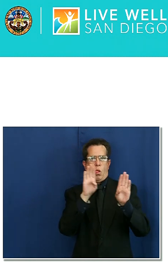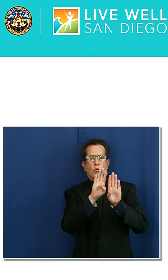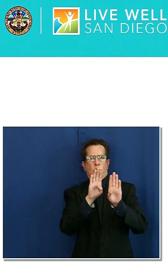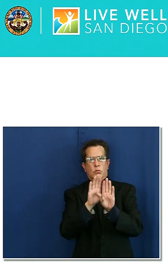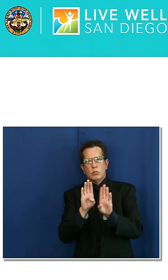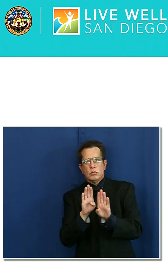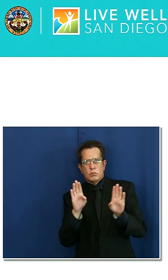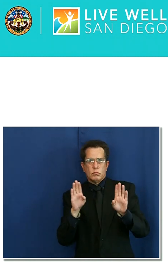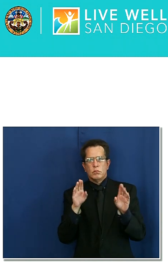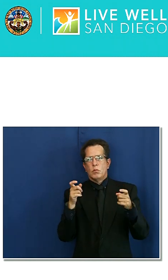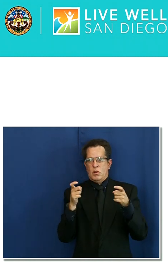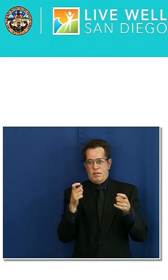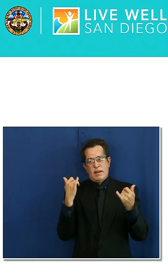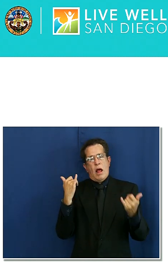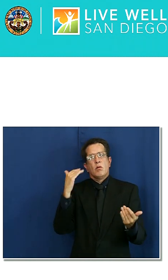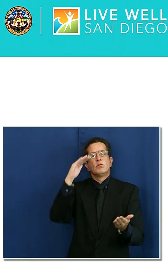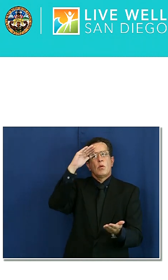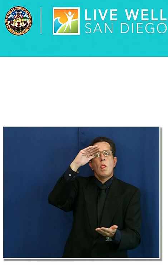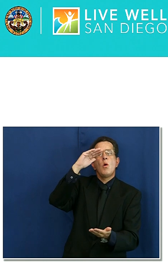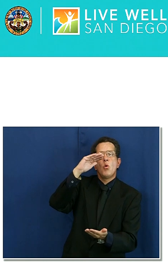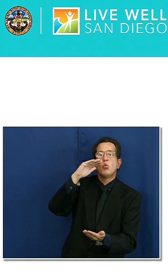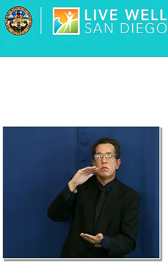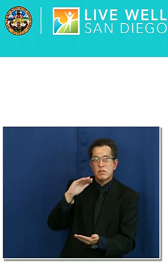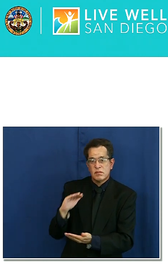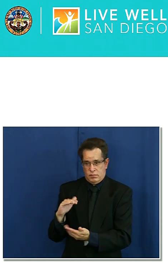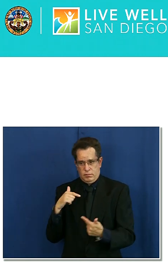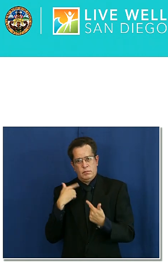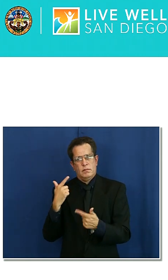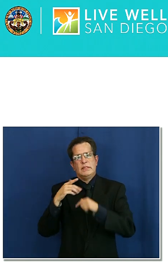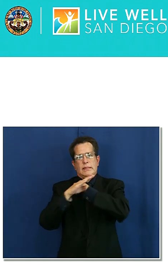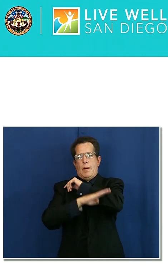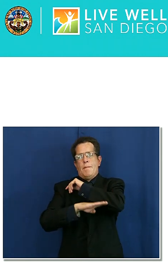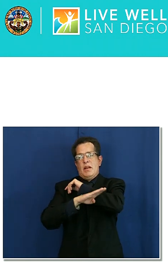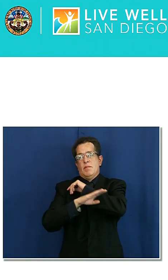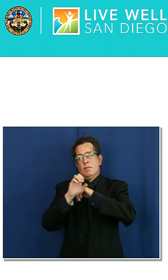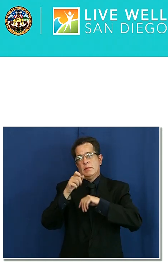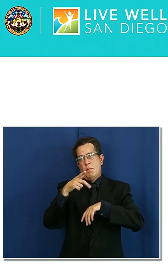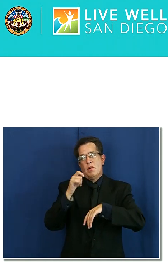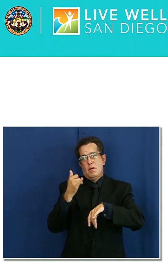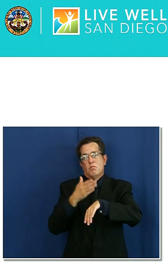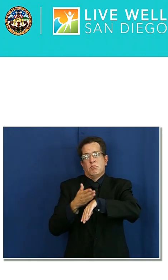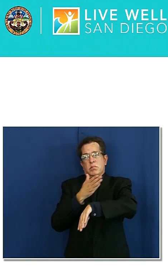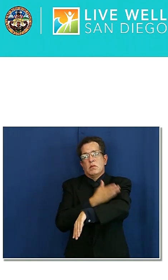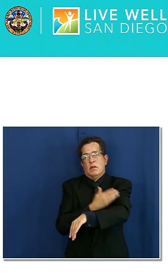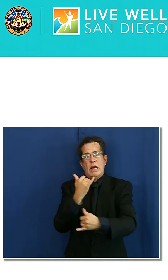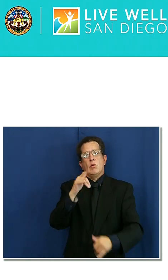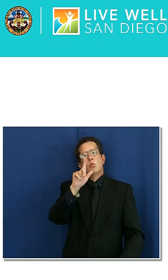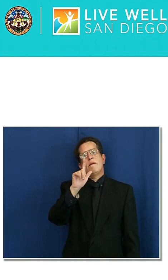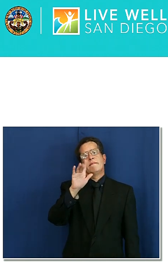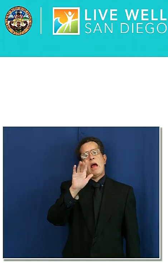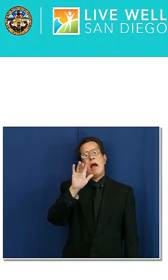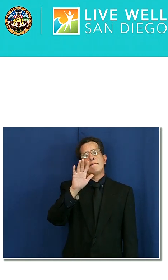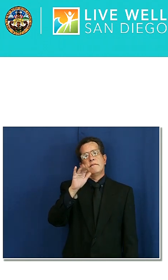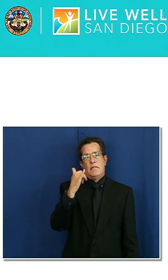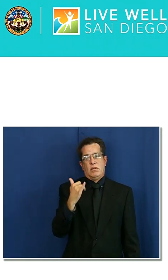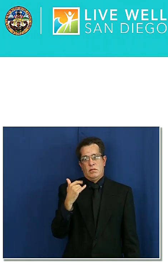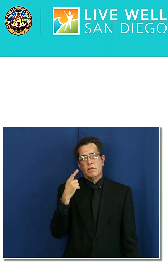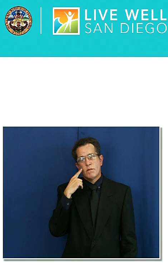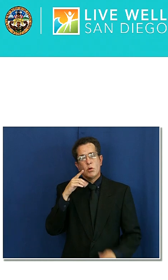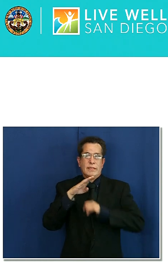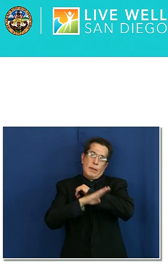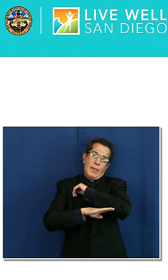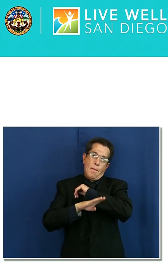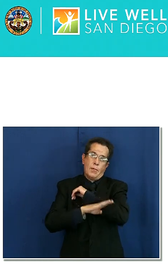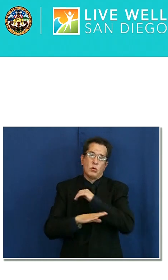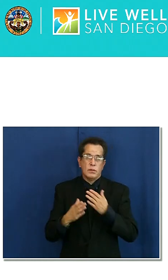community setting outbreaks have slowed down for the month of September with 25 confirmed outbreaks to date.